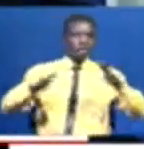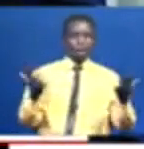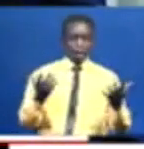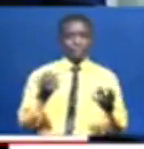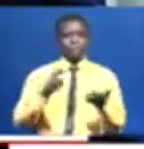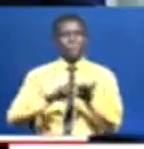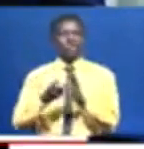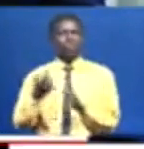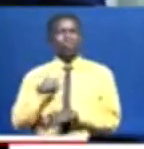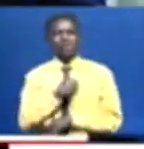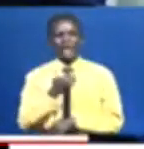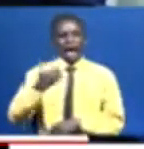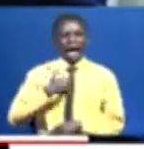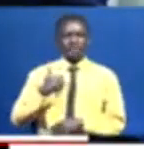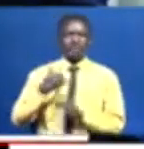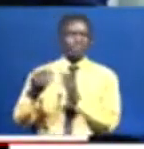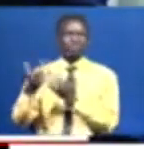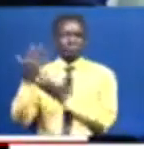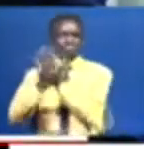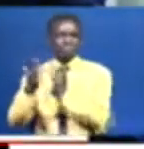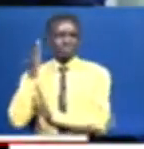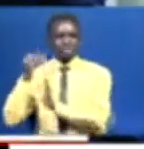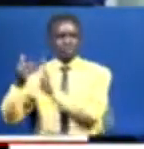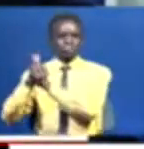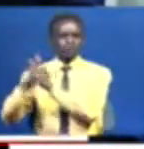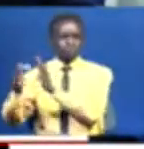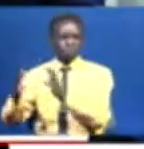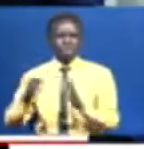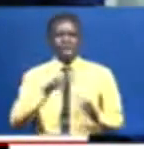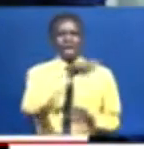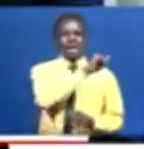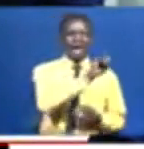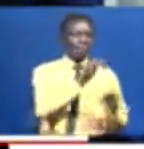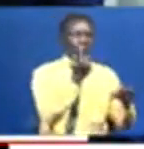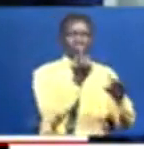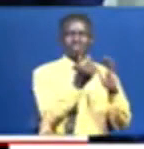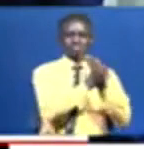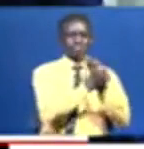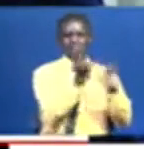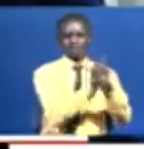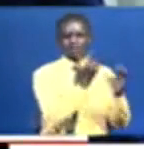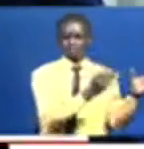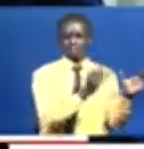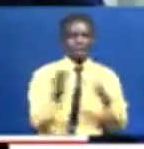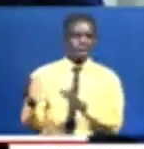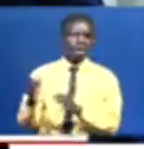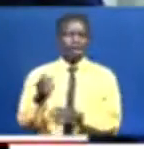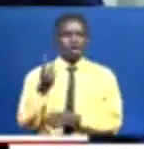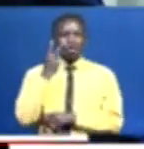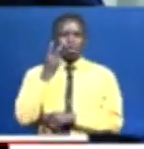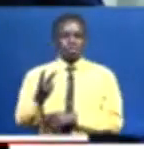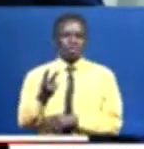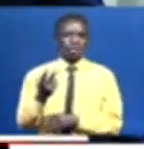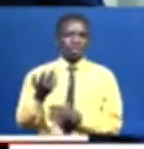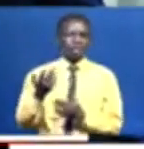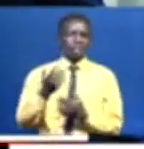So, and we have seen attackers increasingly leverage the power of AI in order to generate new attacks. And